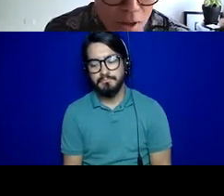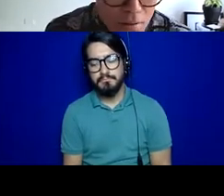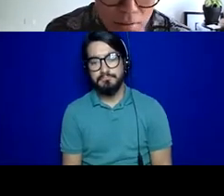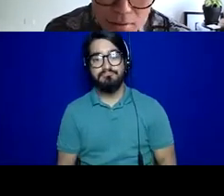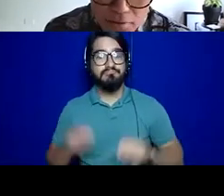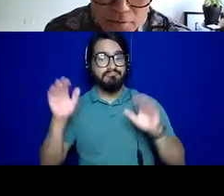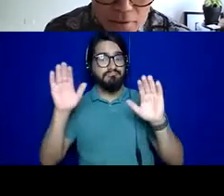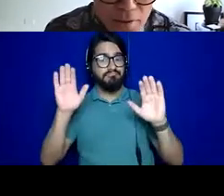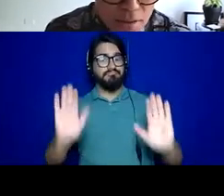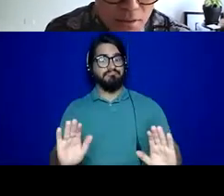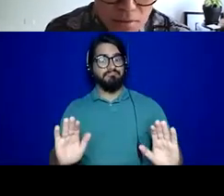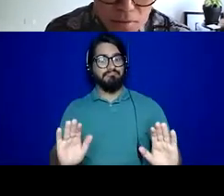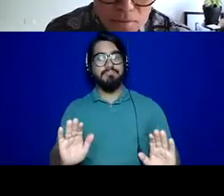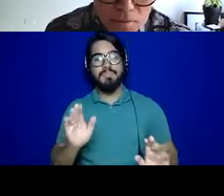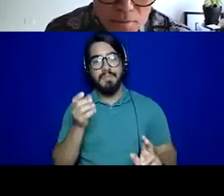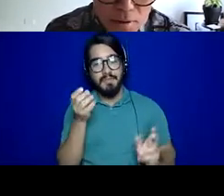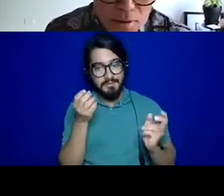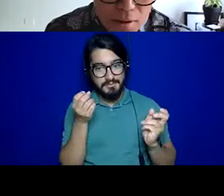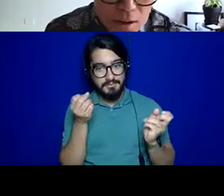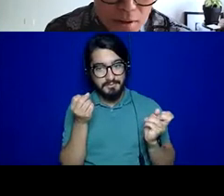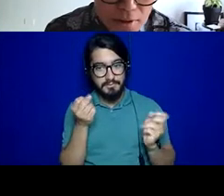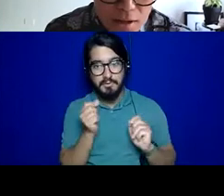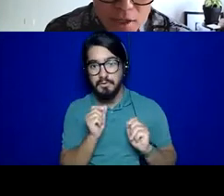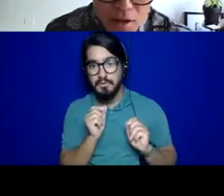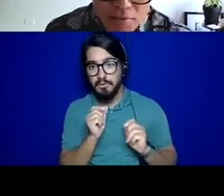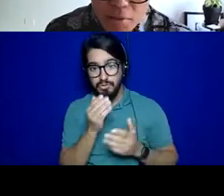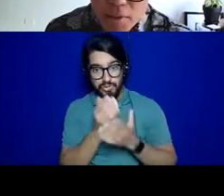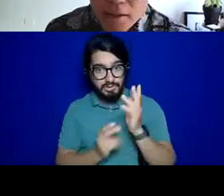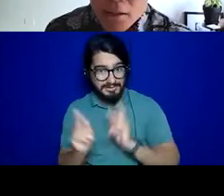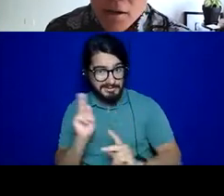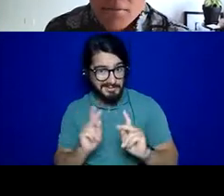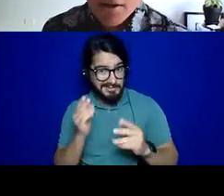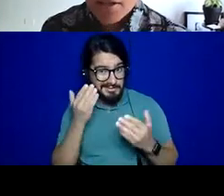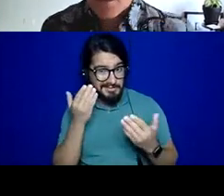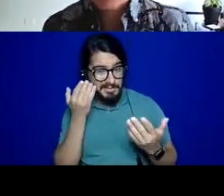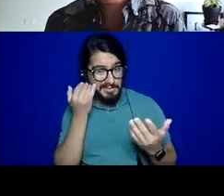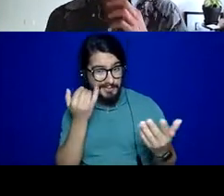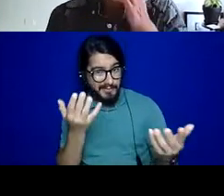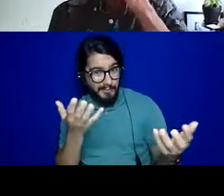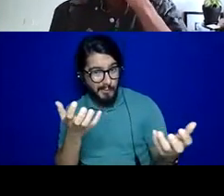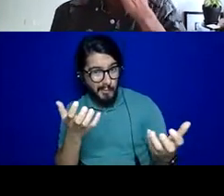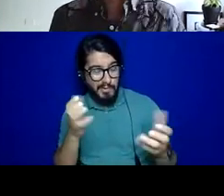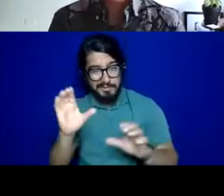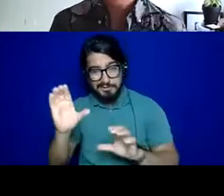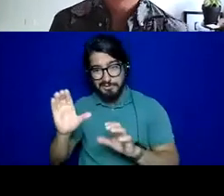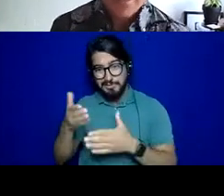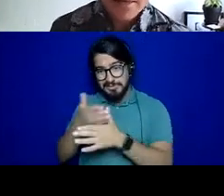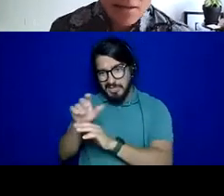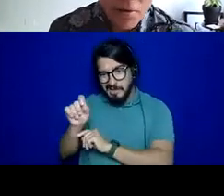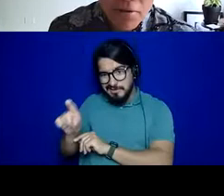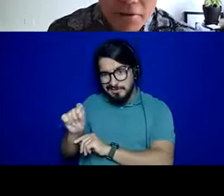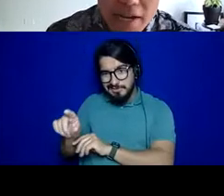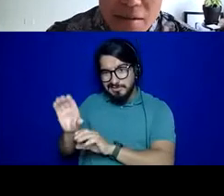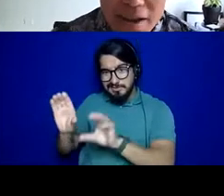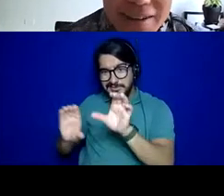Great, well, there are a few folks who have not shared. If you would like to share by chat, feel free. And then